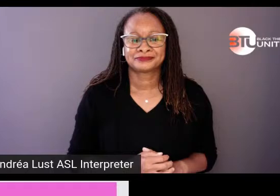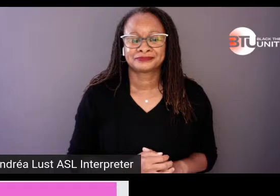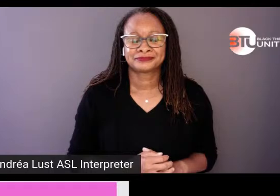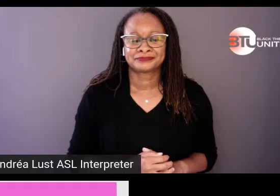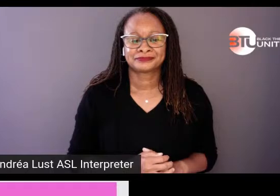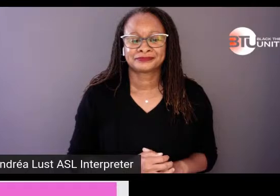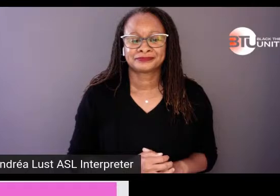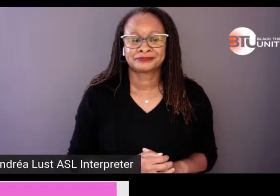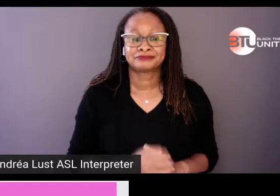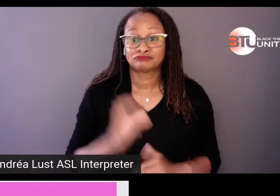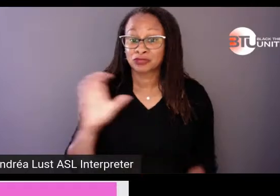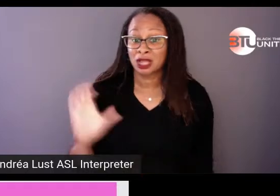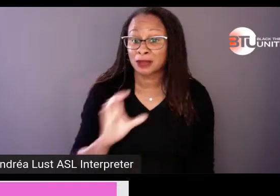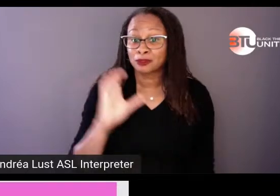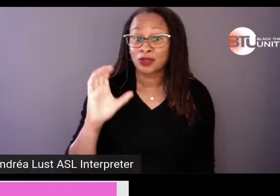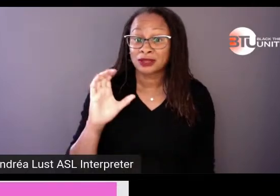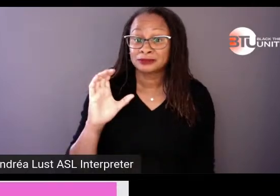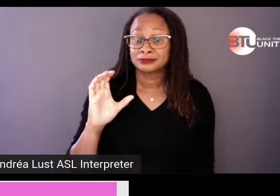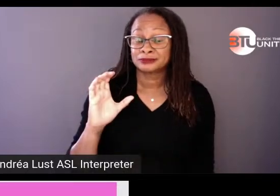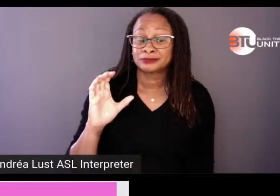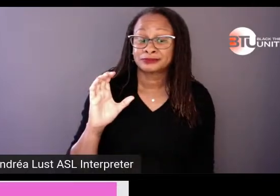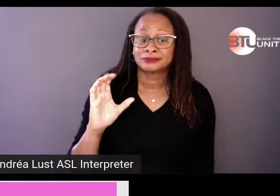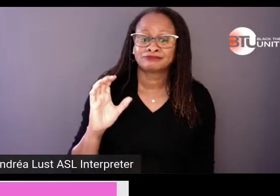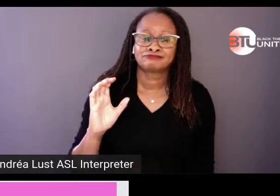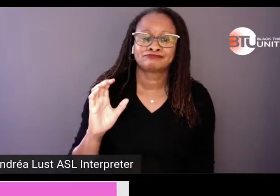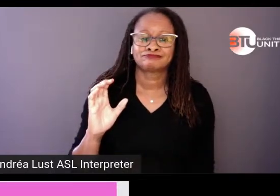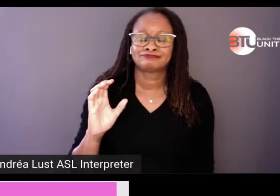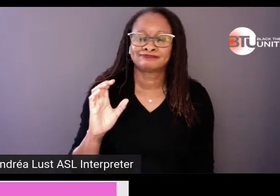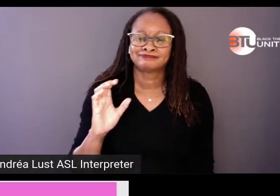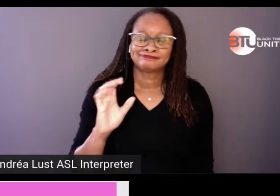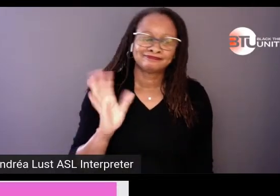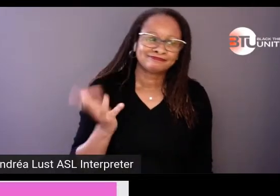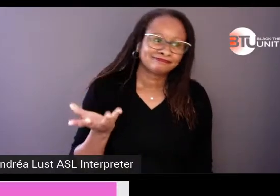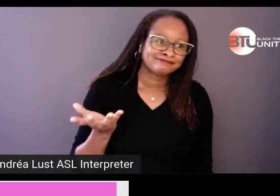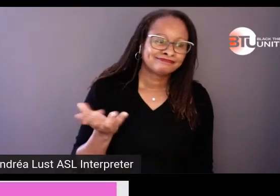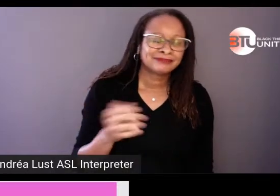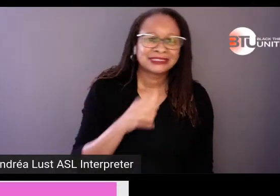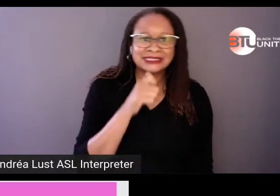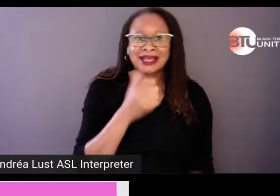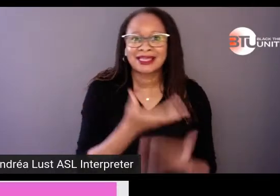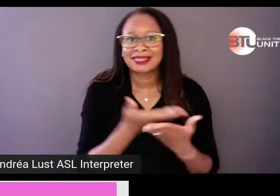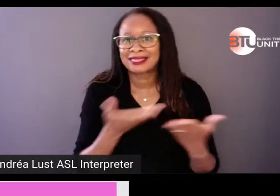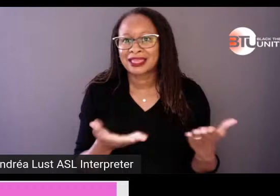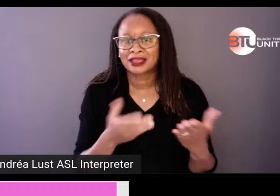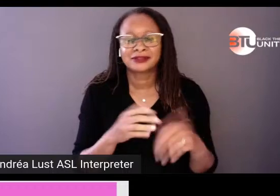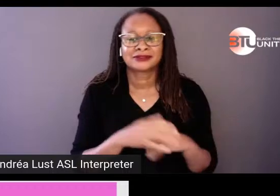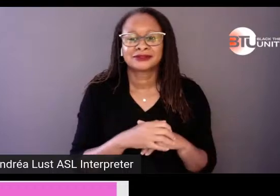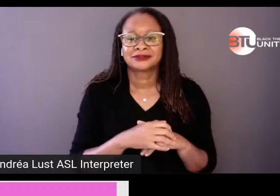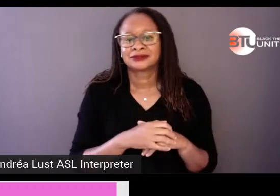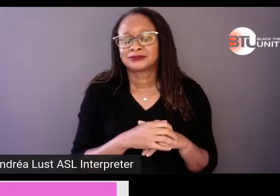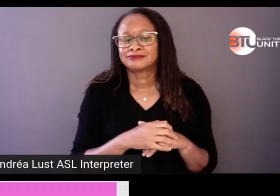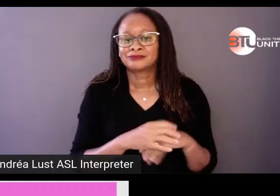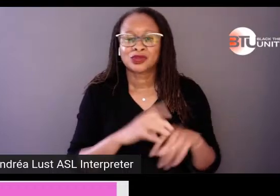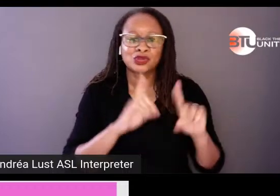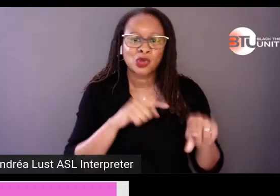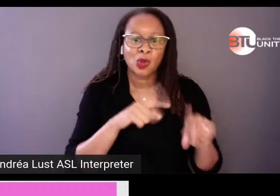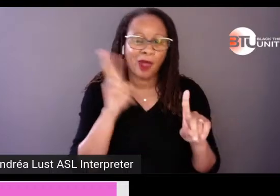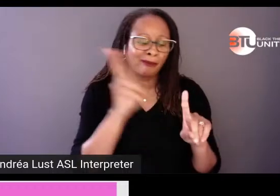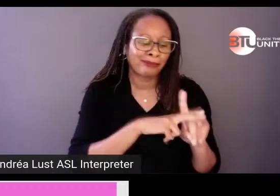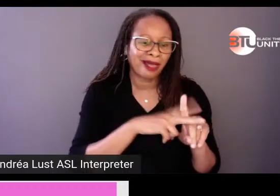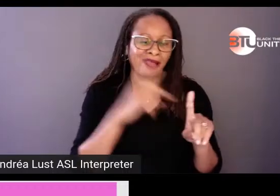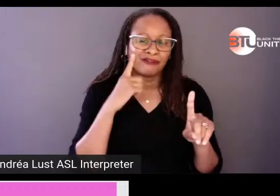What is a copyright? Copyright is not a thing that you go and ask, you know, and you apply